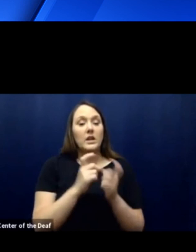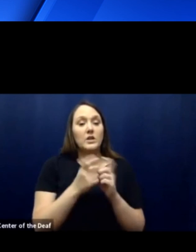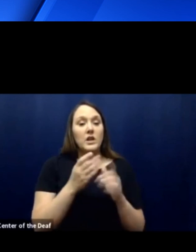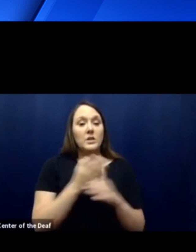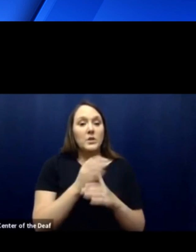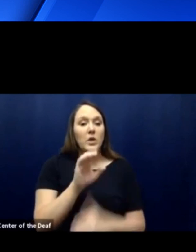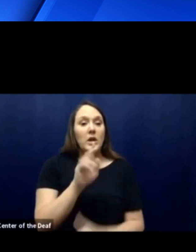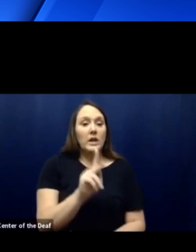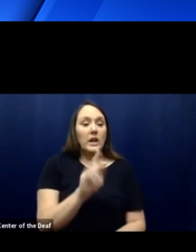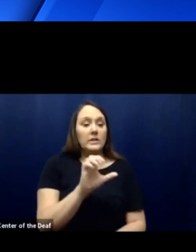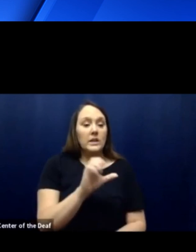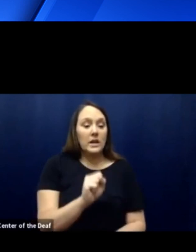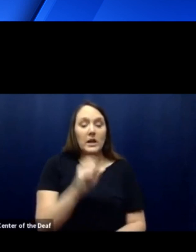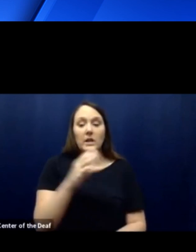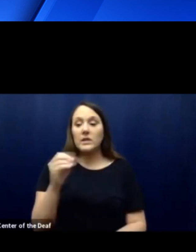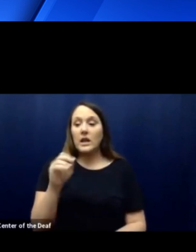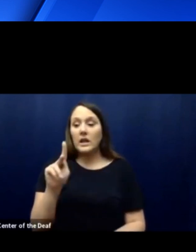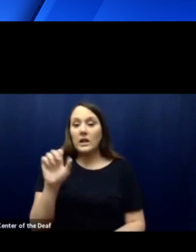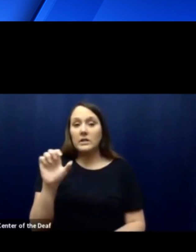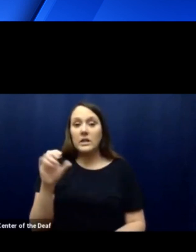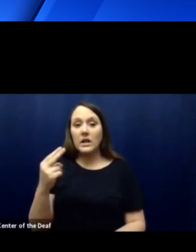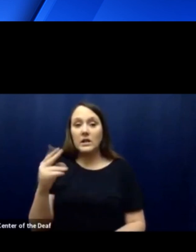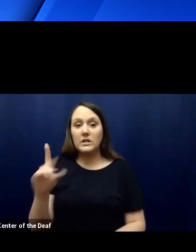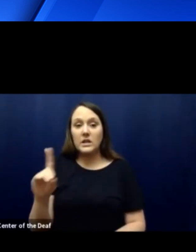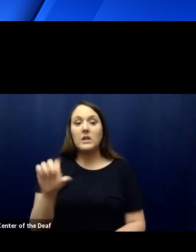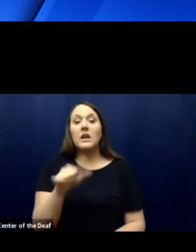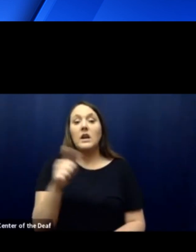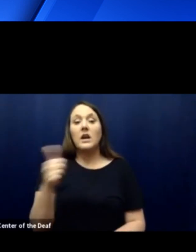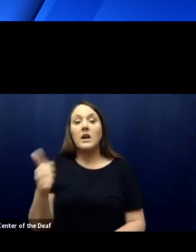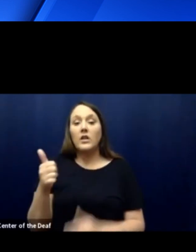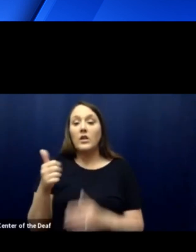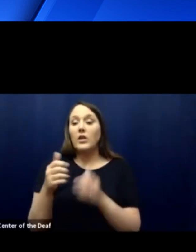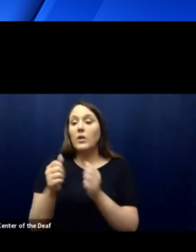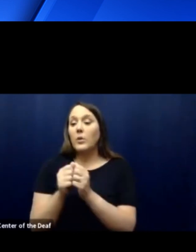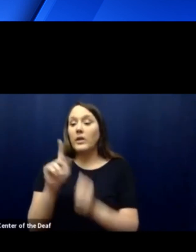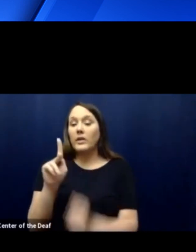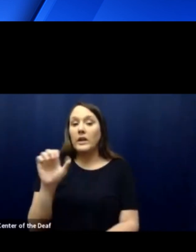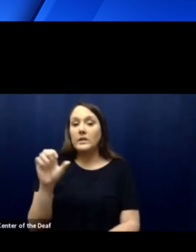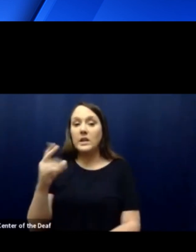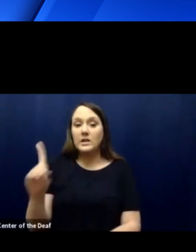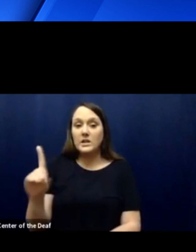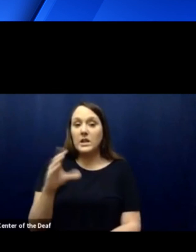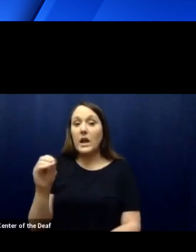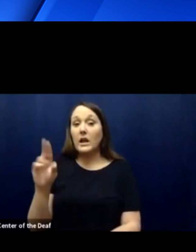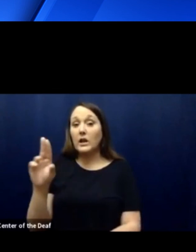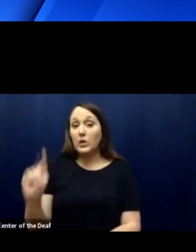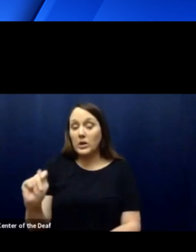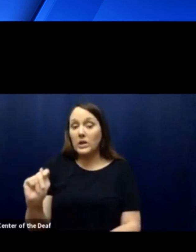and KCHD, another channel with KCS and UT. Which representatives